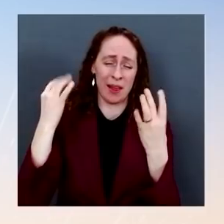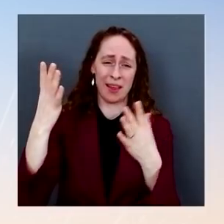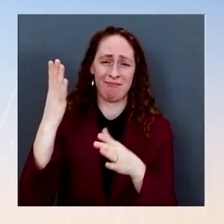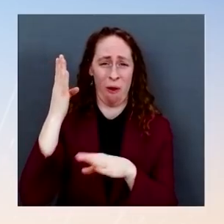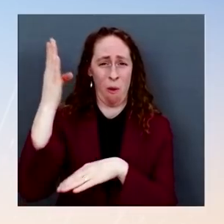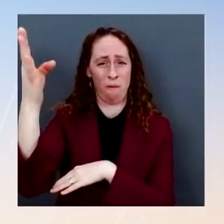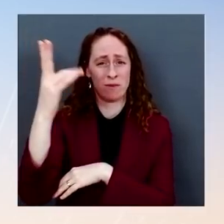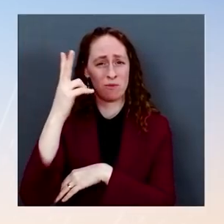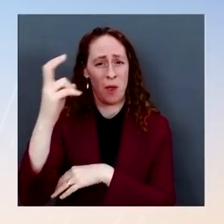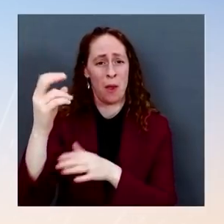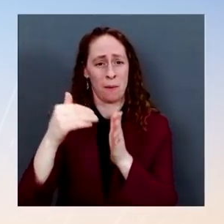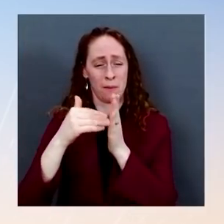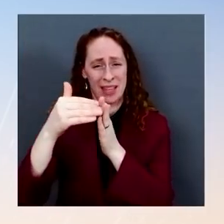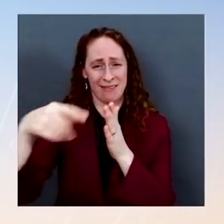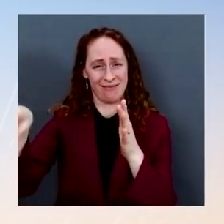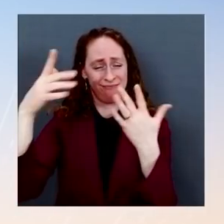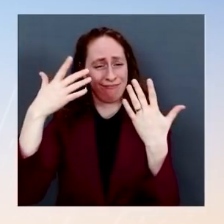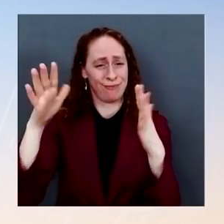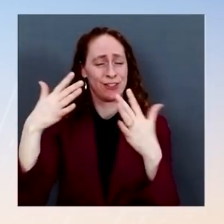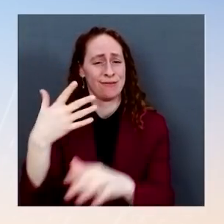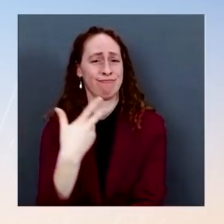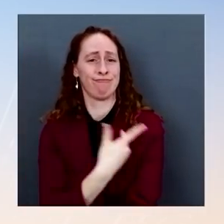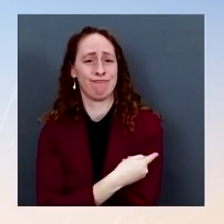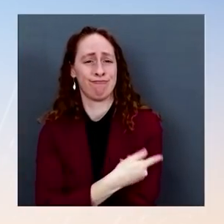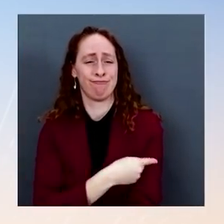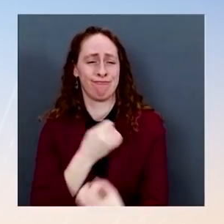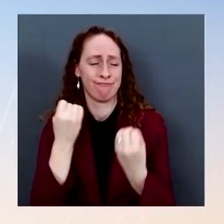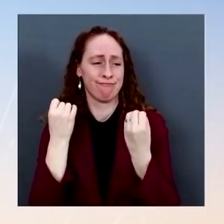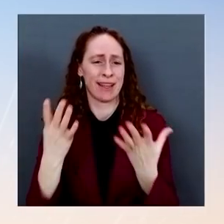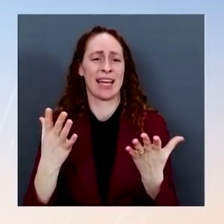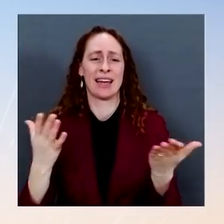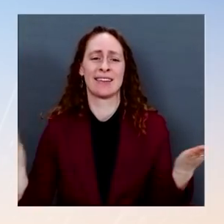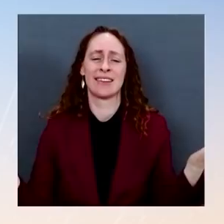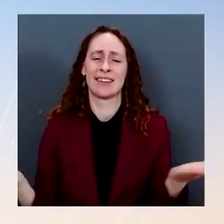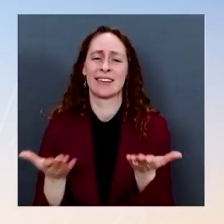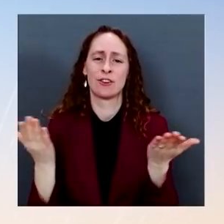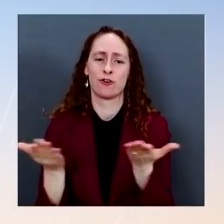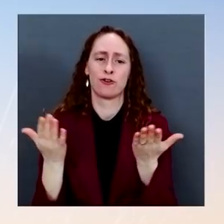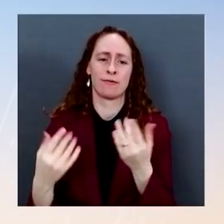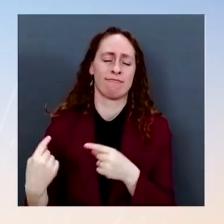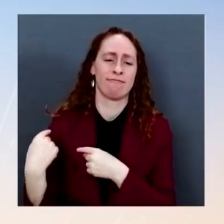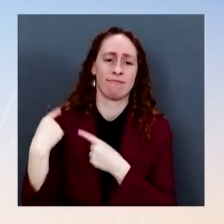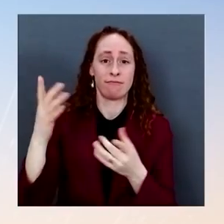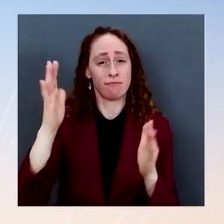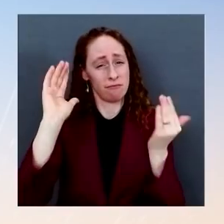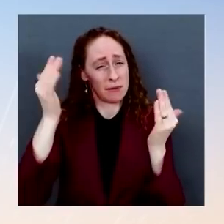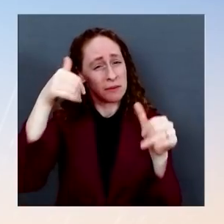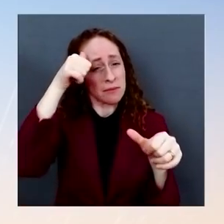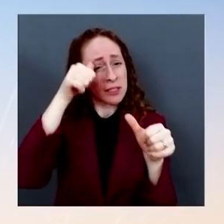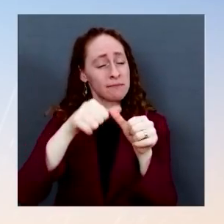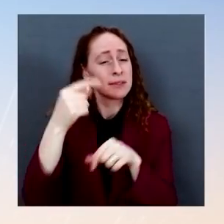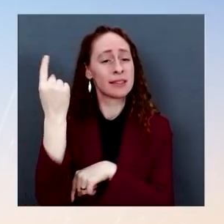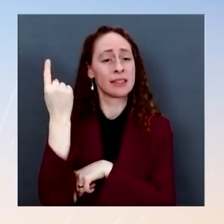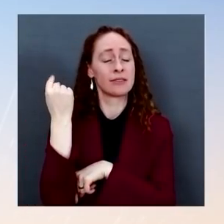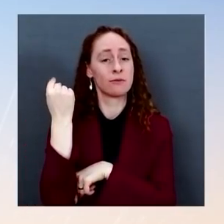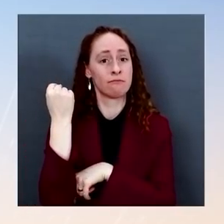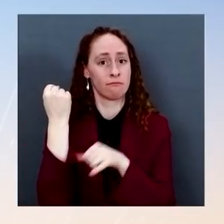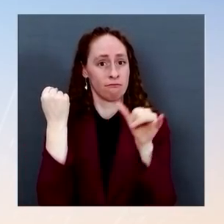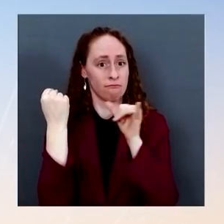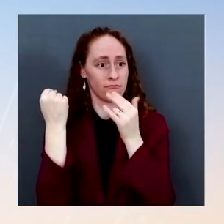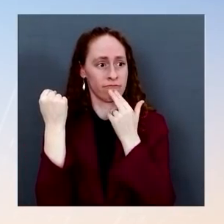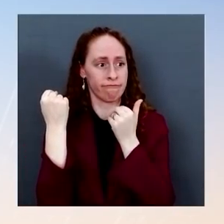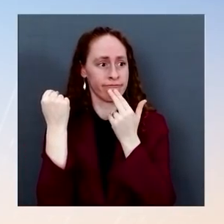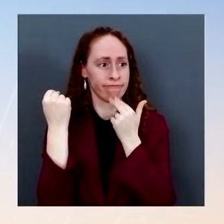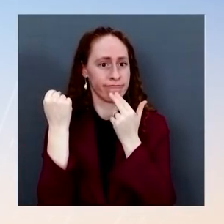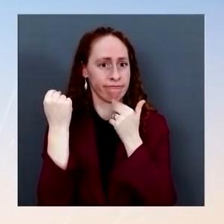individuals that it was in March 2020. And I outlined some of the reasons why. And again, as I said at the top, he will also announce additional